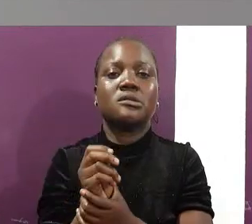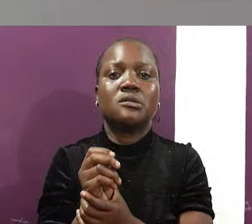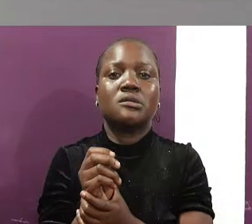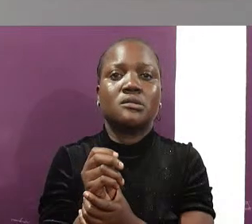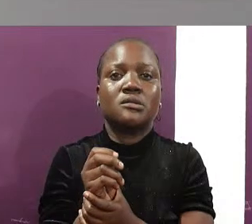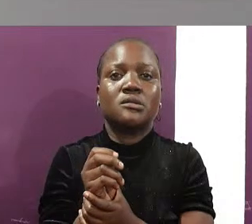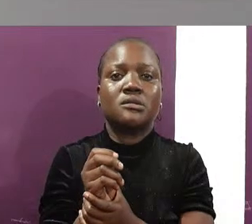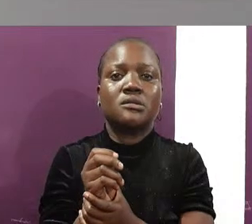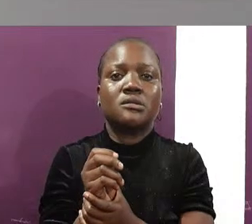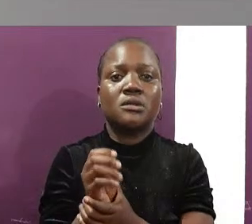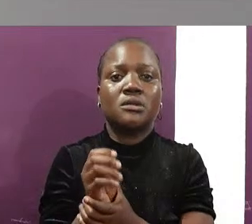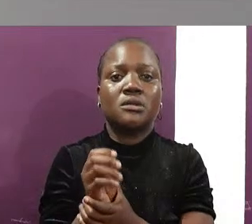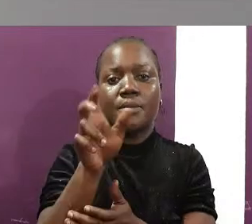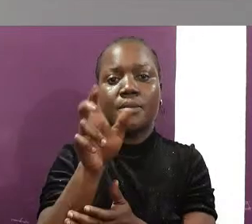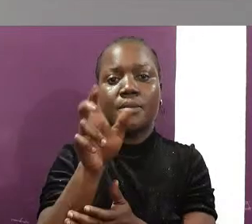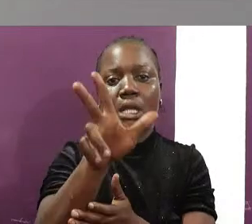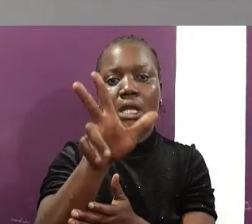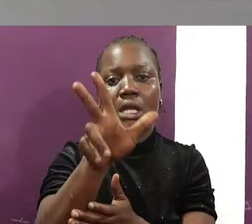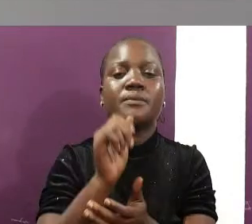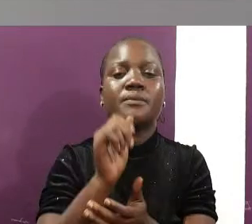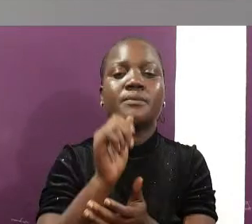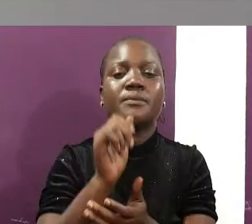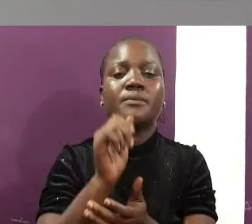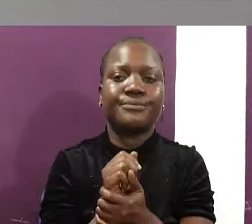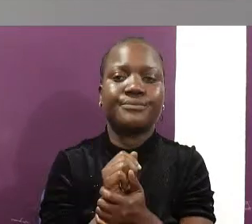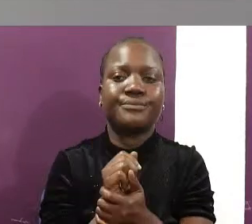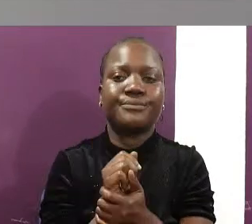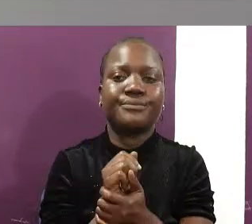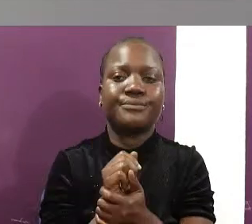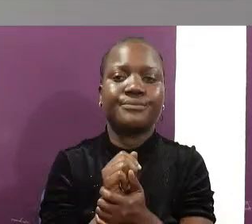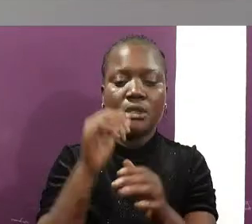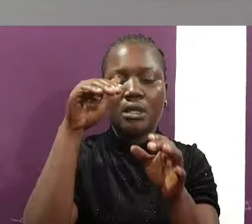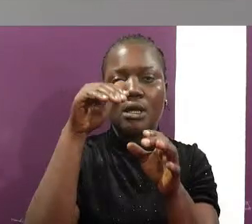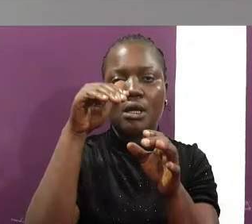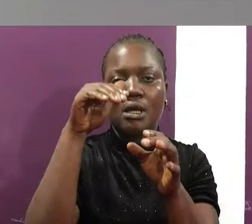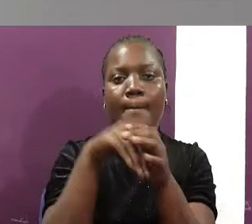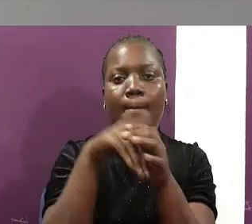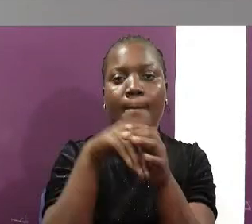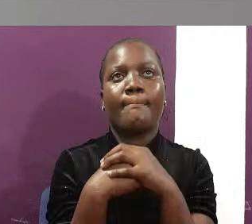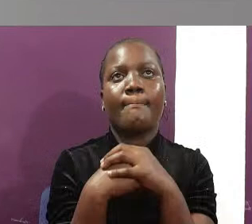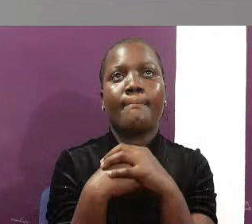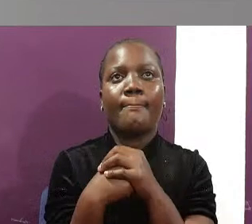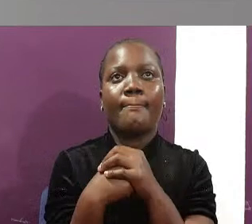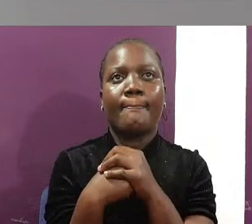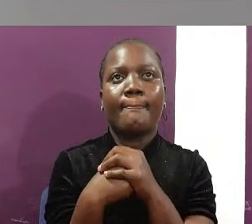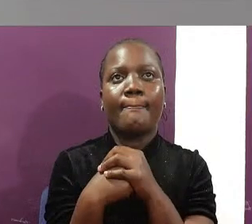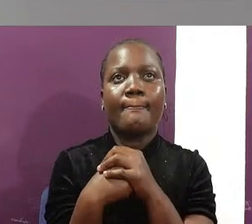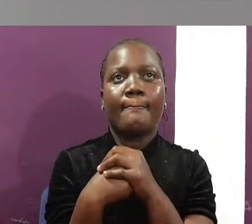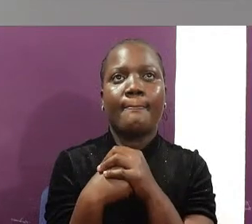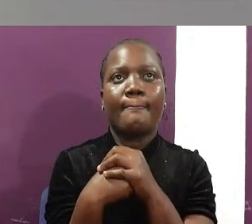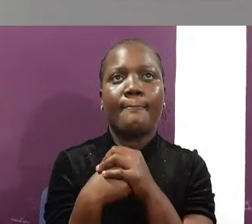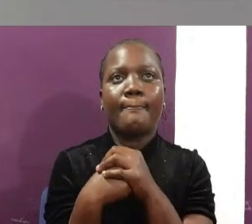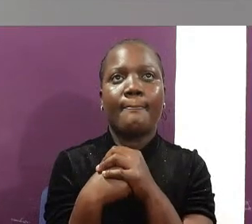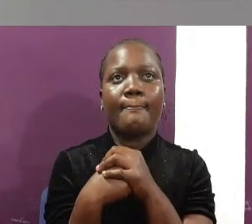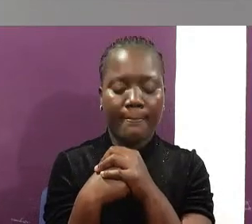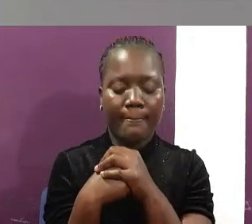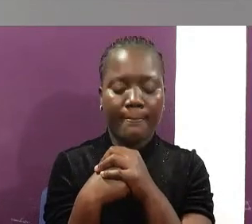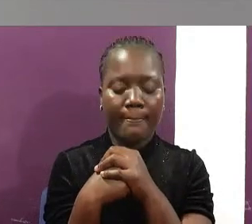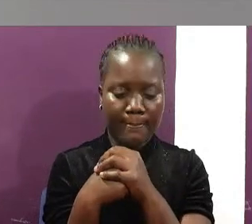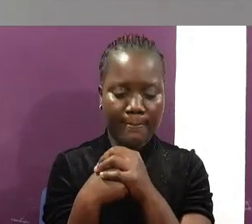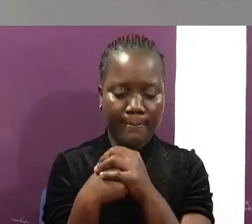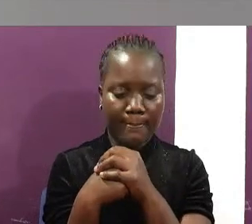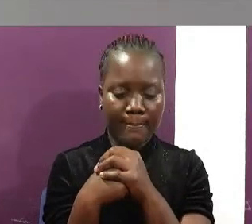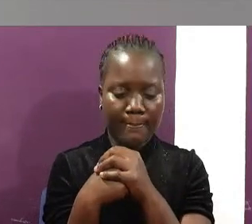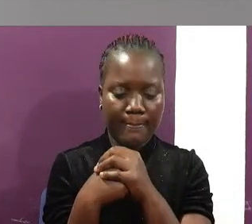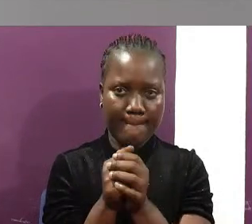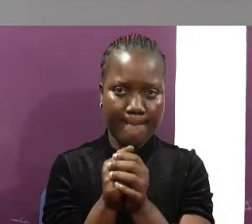3. In verse 21 of that text, Paul says, "Unto him be glory